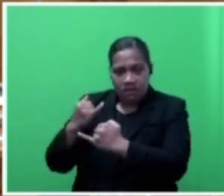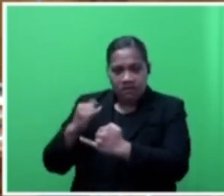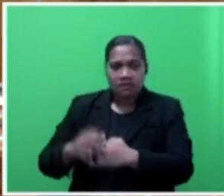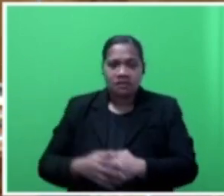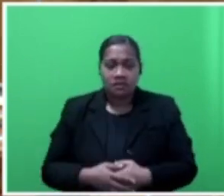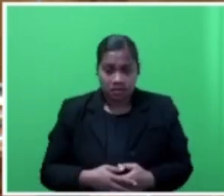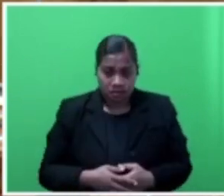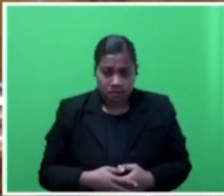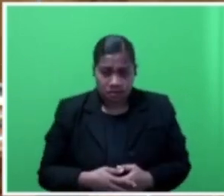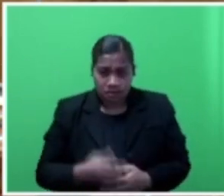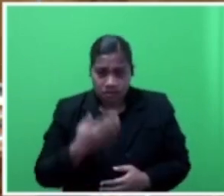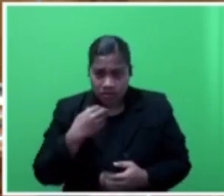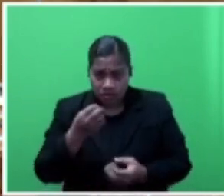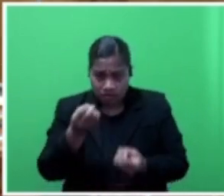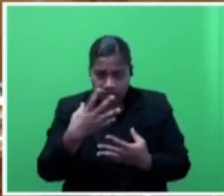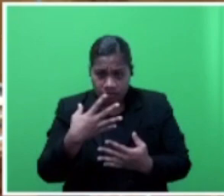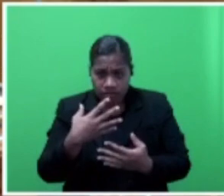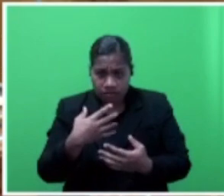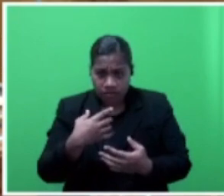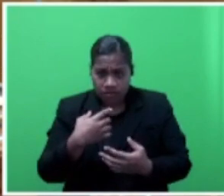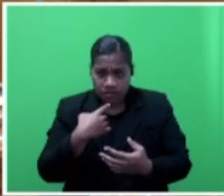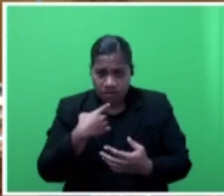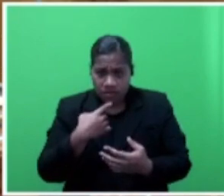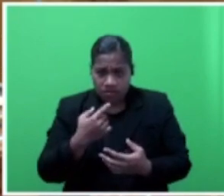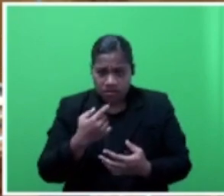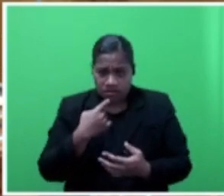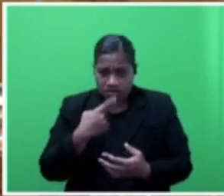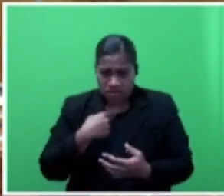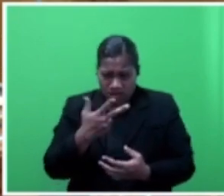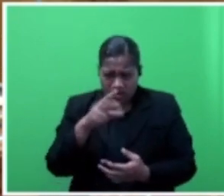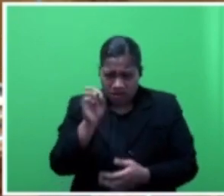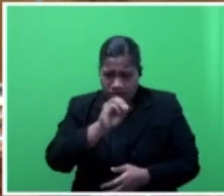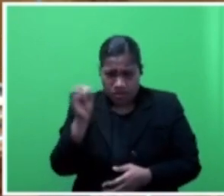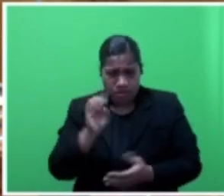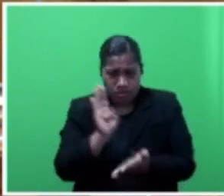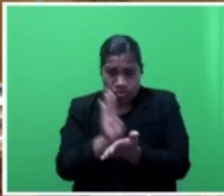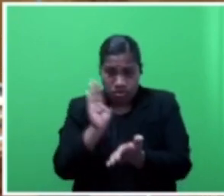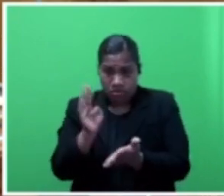Correct me if I'm wrong, Honorable Minister, I think I heard from you 80% booking.